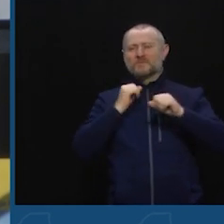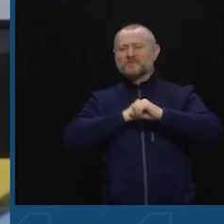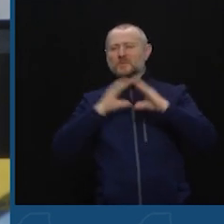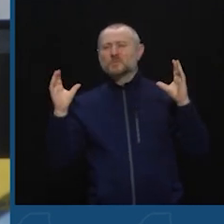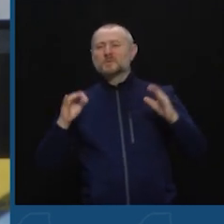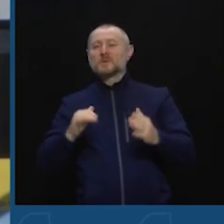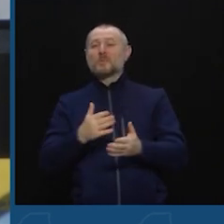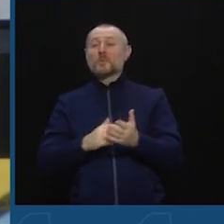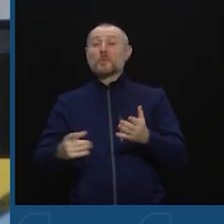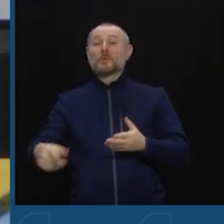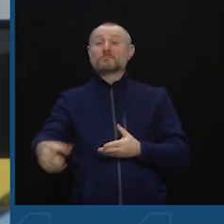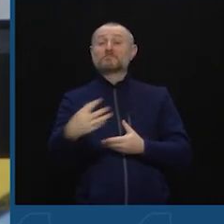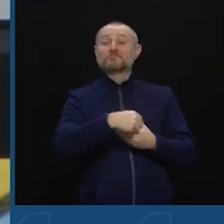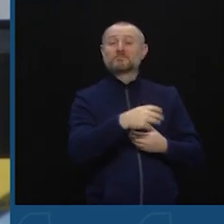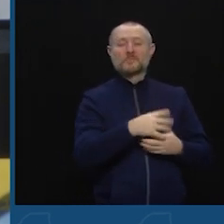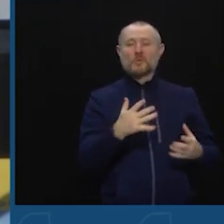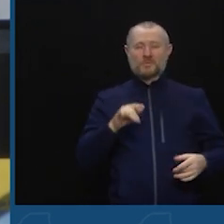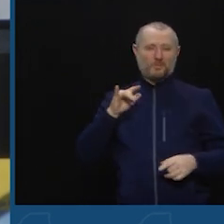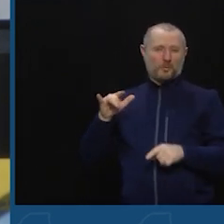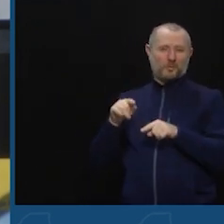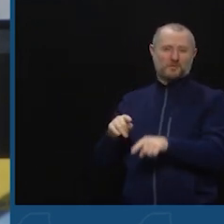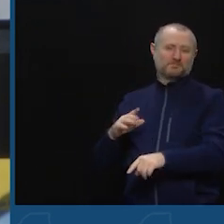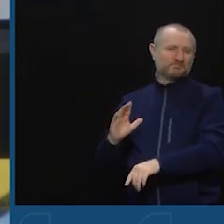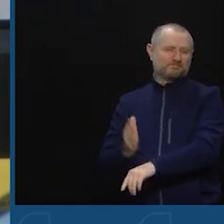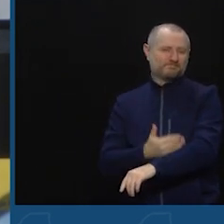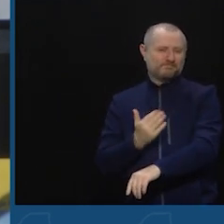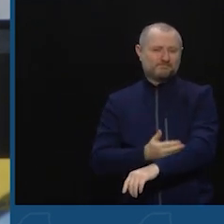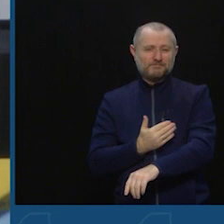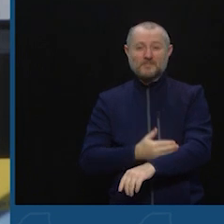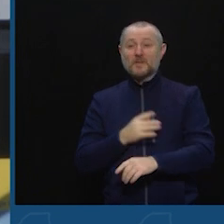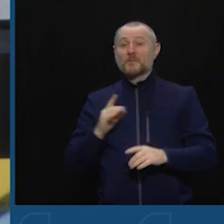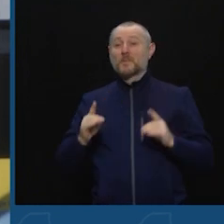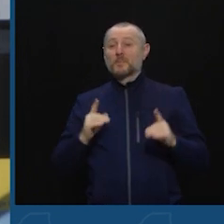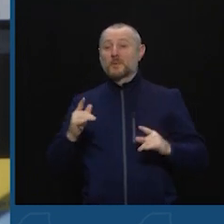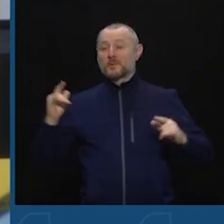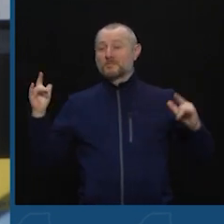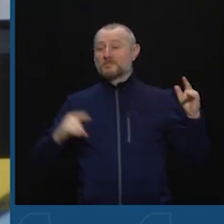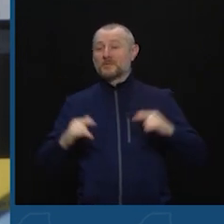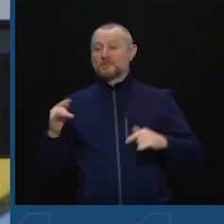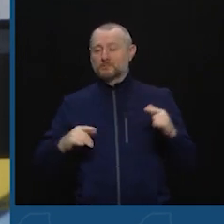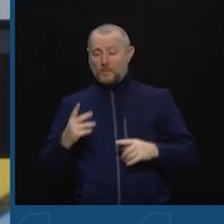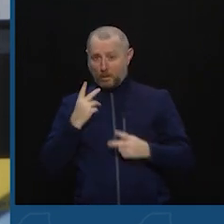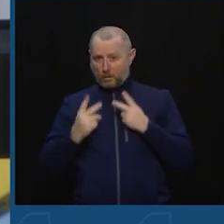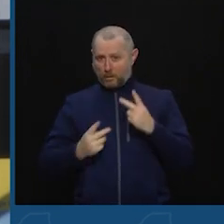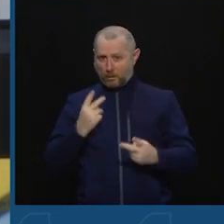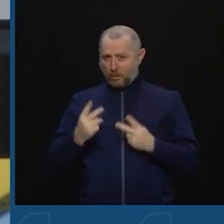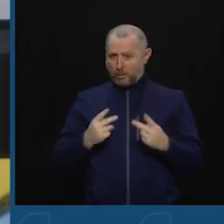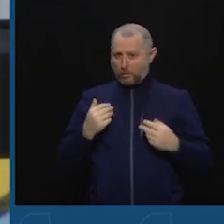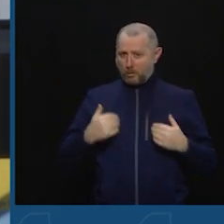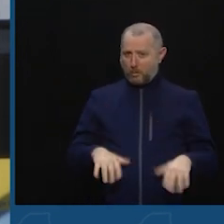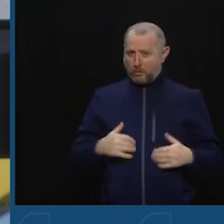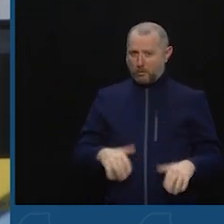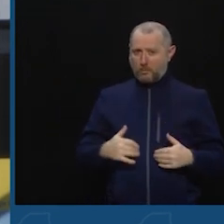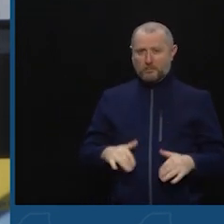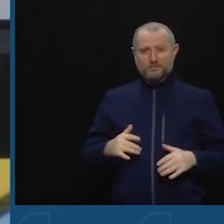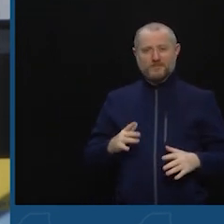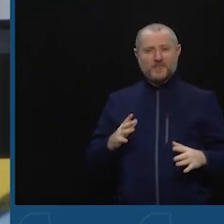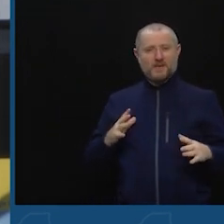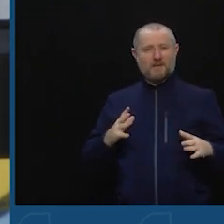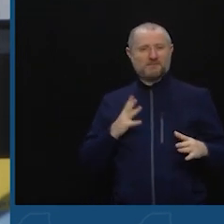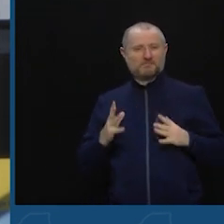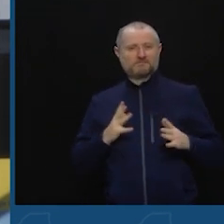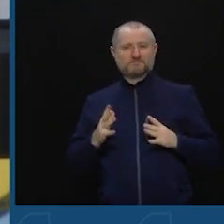important for people to see from around the world when they come here for that magnificent vacation that starts right here in New York City. That's